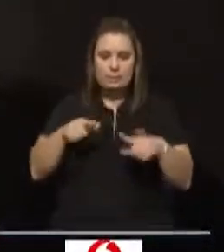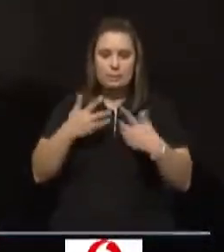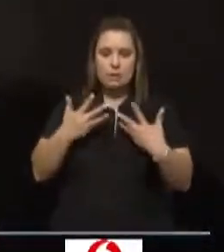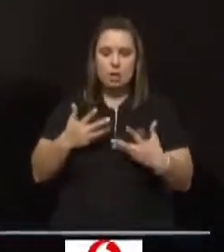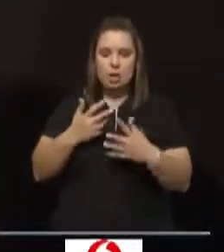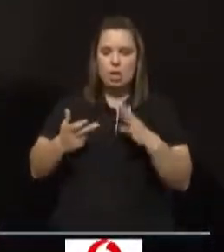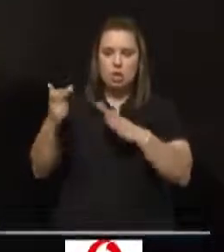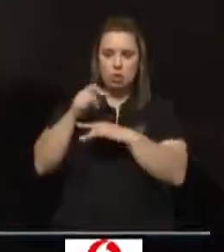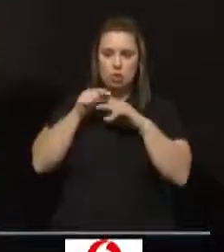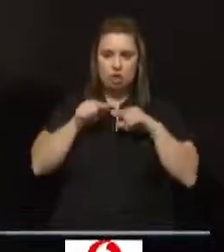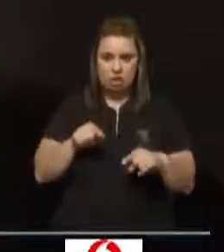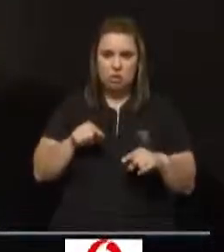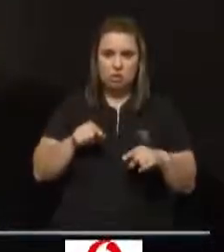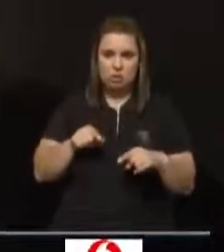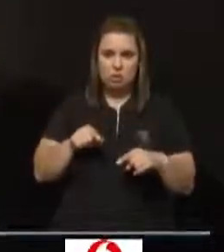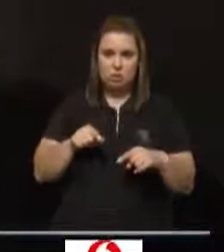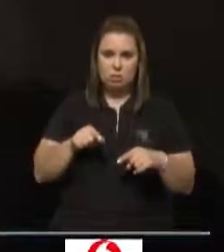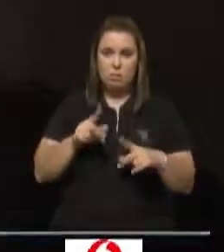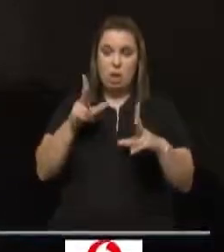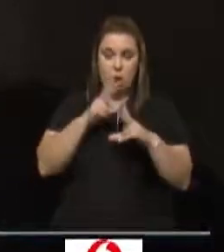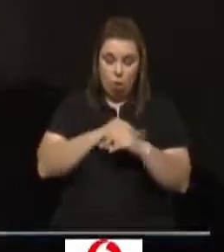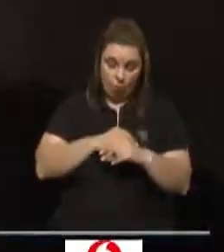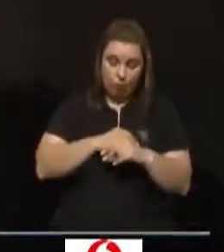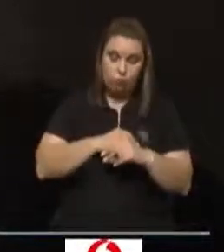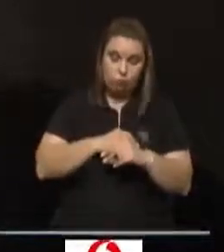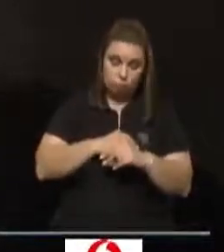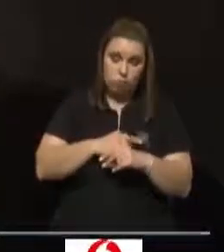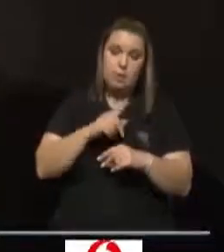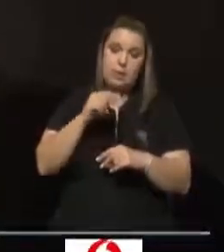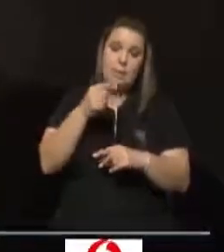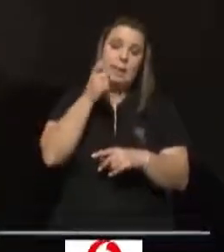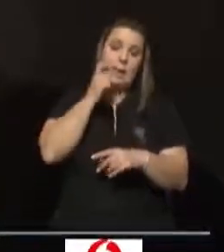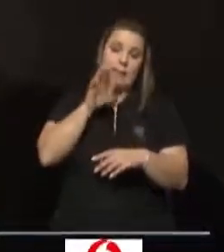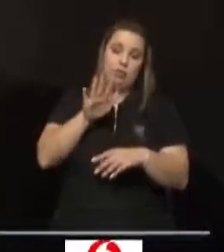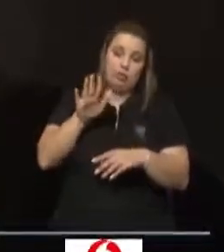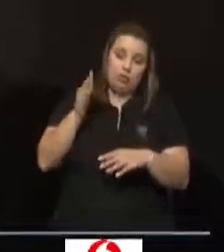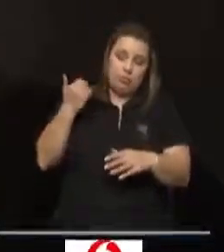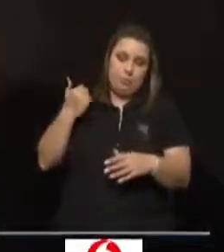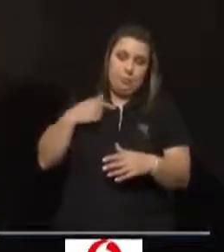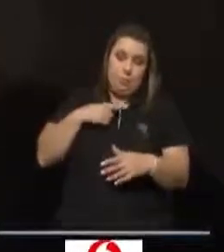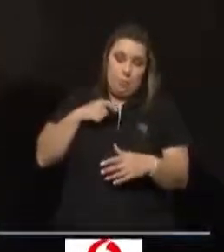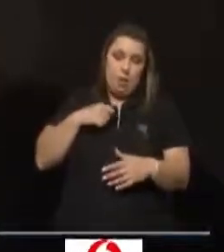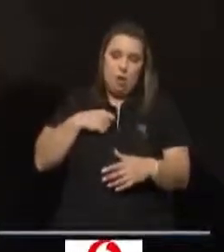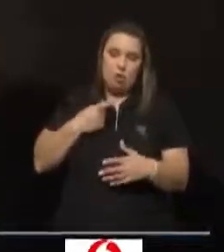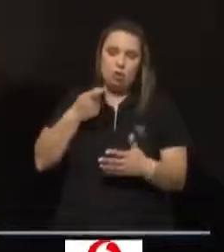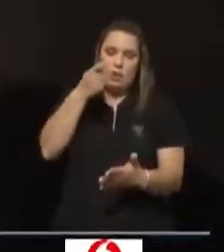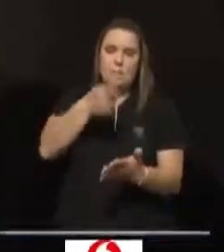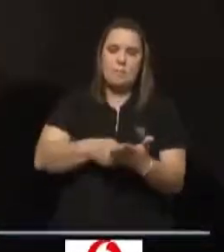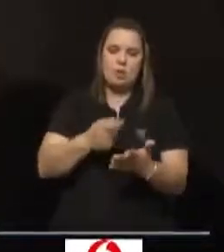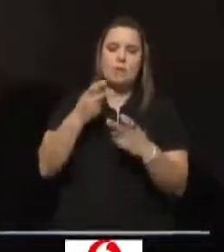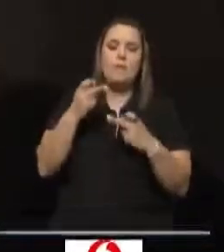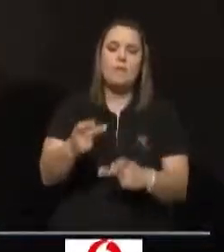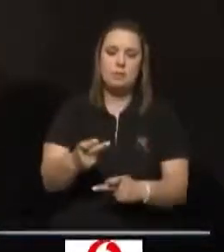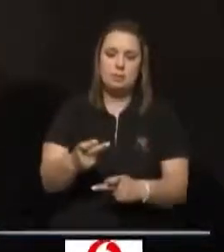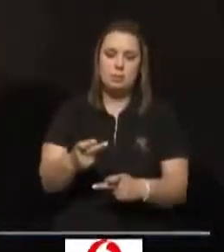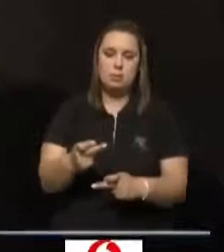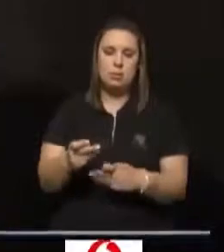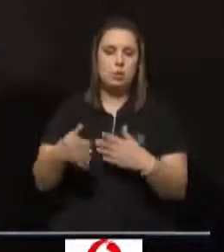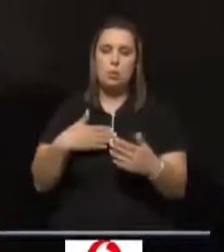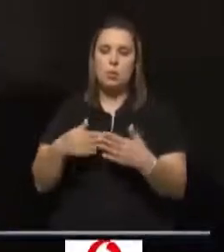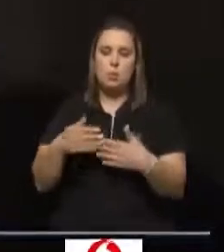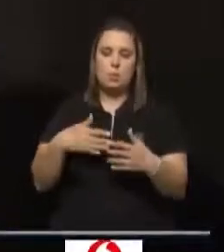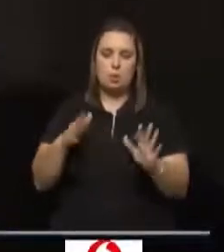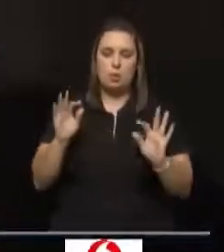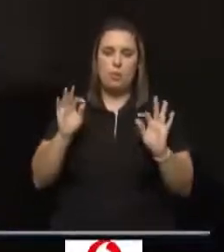One of the elements to differentiate us from others and for the new ones is that we were given